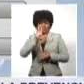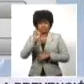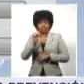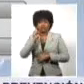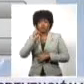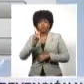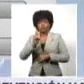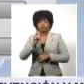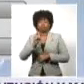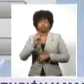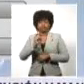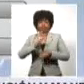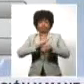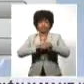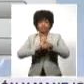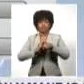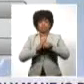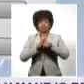already accumulates